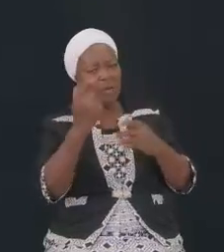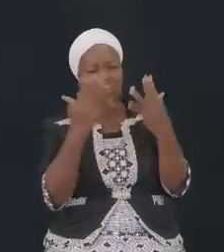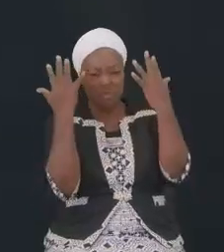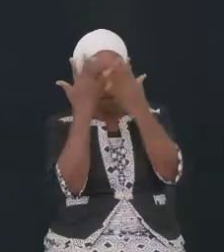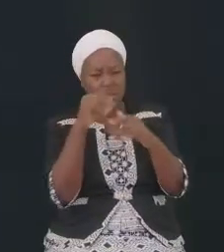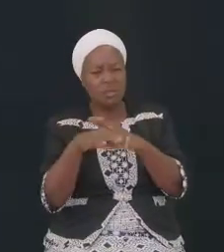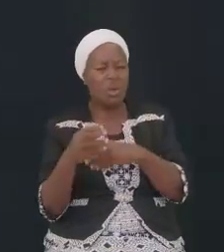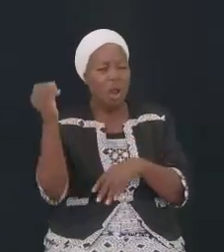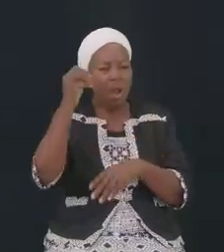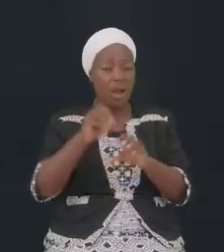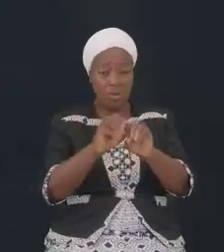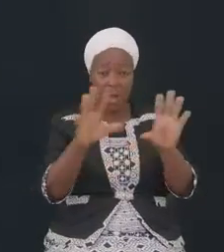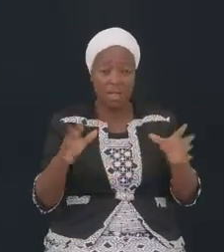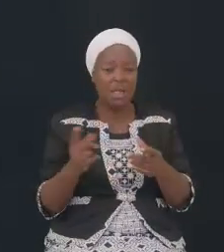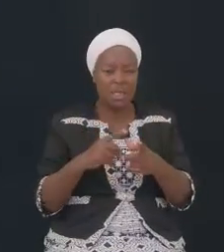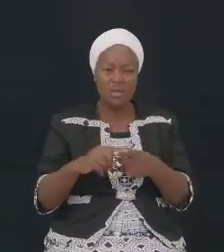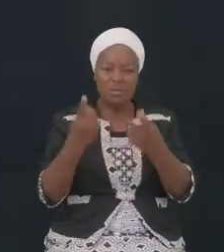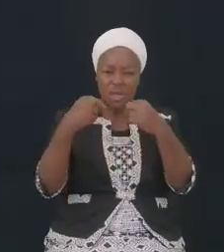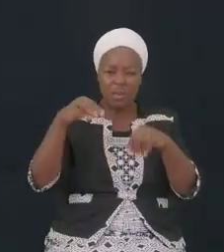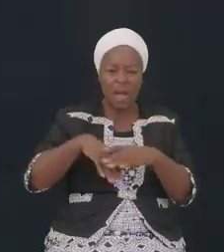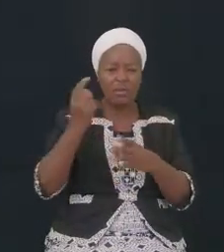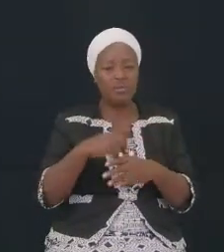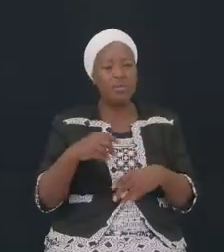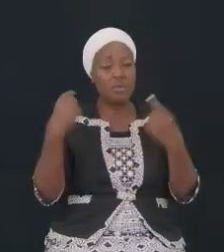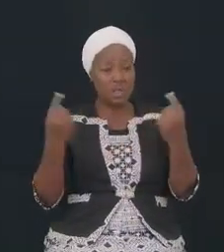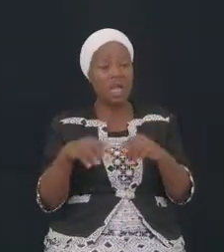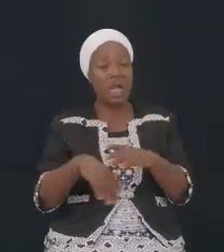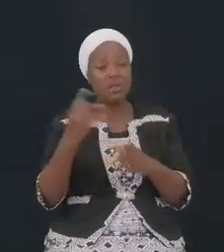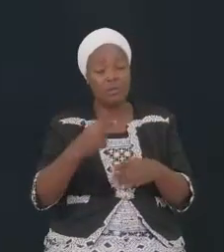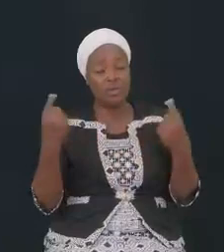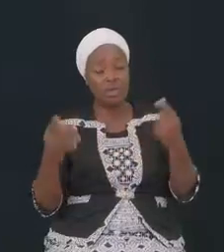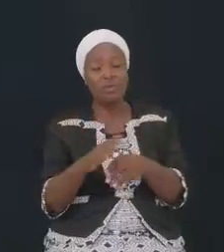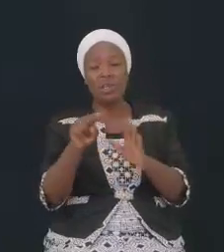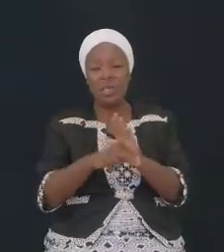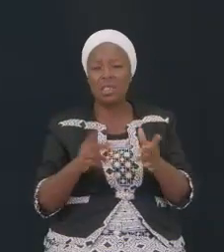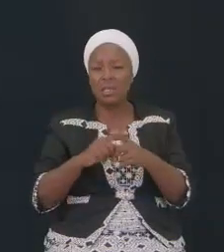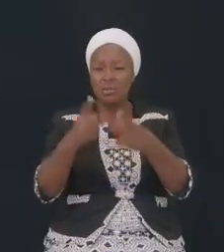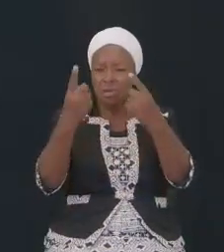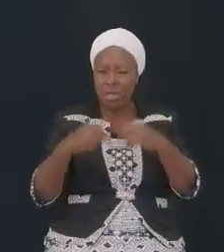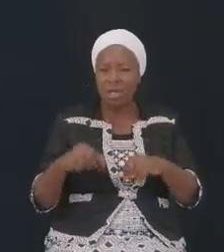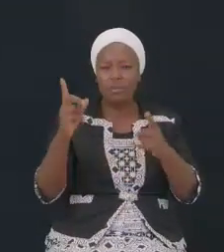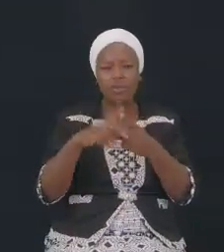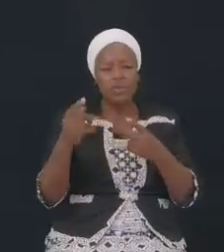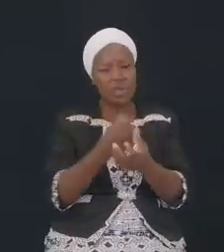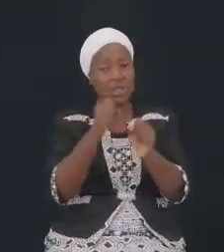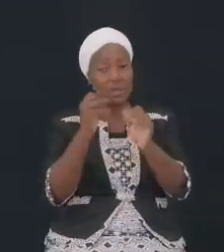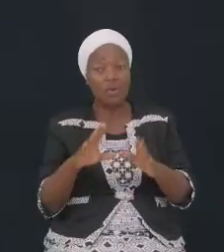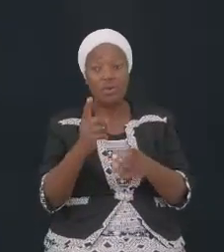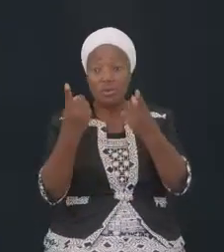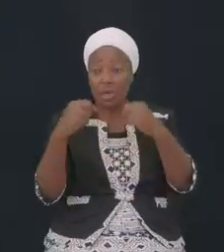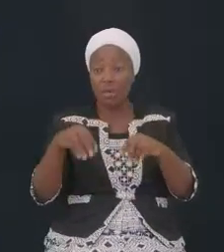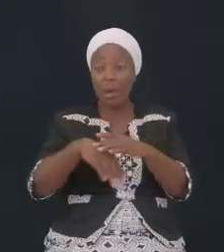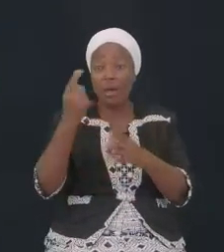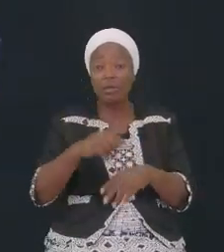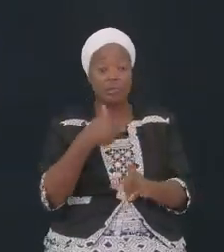to light. You came out of your sin, out of your sinfulness, and you came to the Savior. You came out